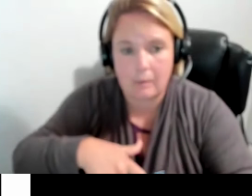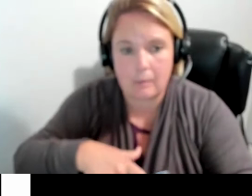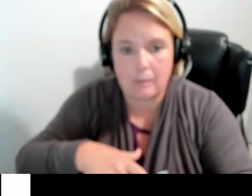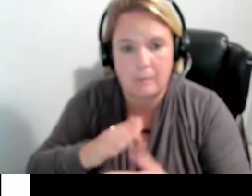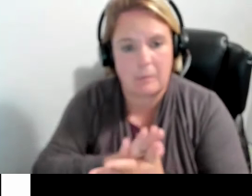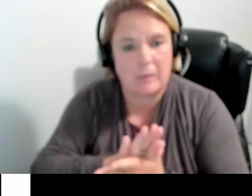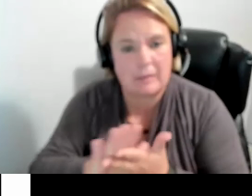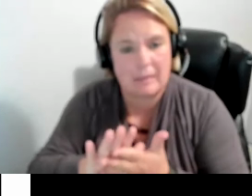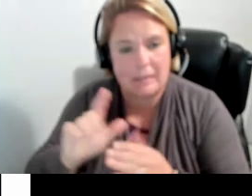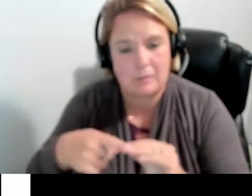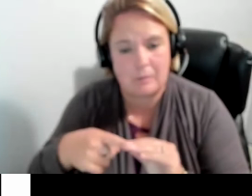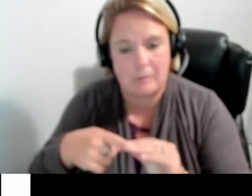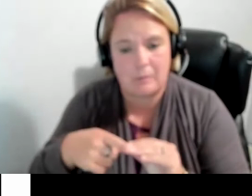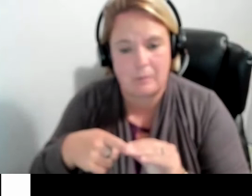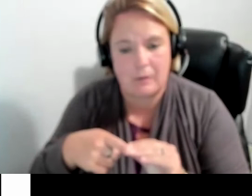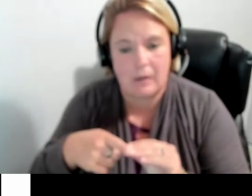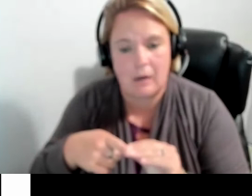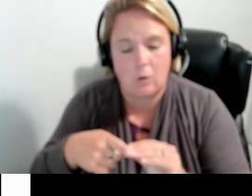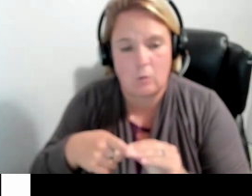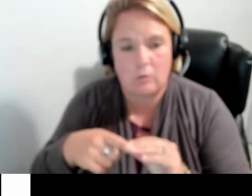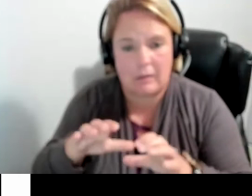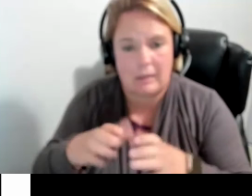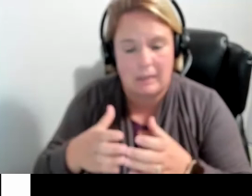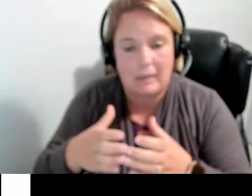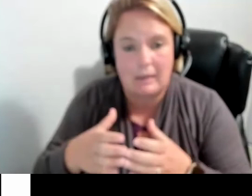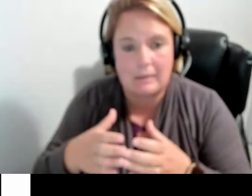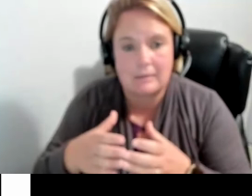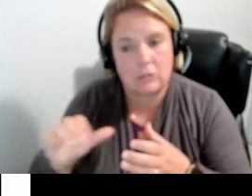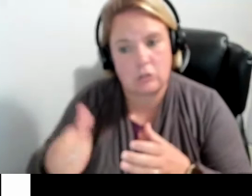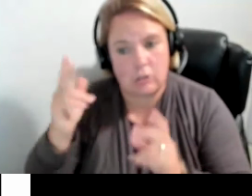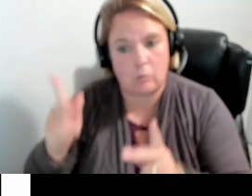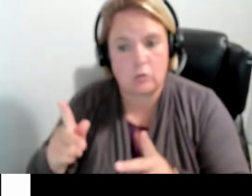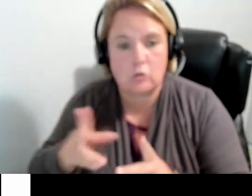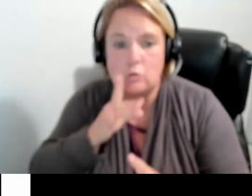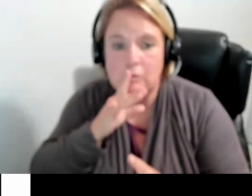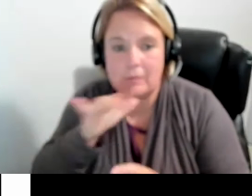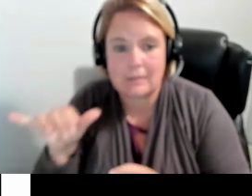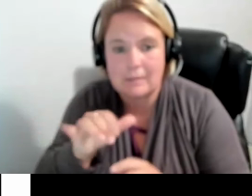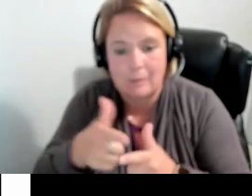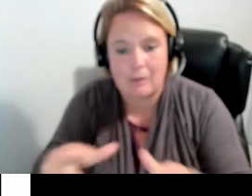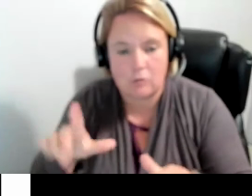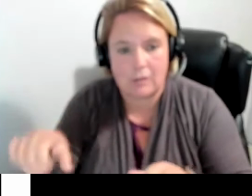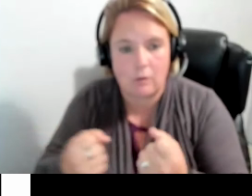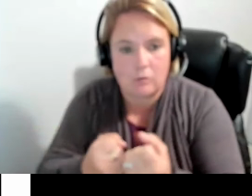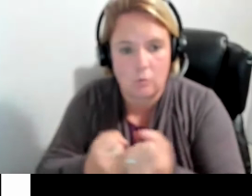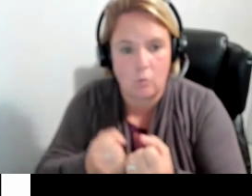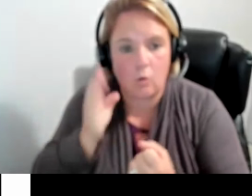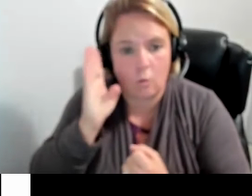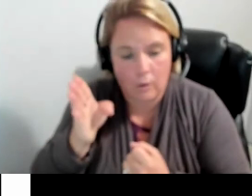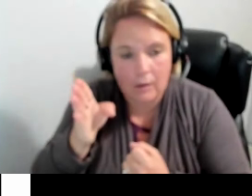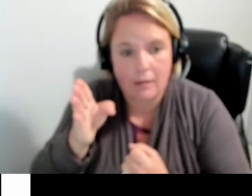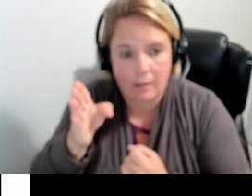classes, they're so diverse that usually there's somebody else that speaks the same language. So they'll get that support and guidance from their